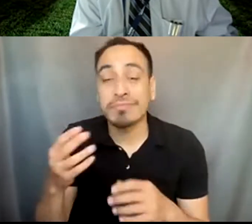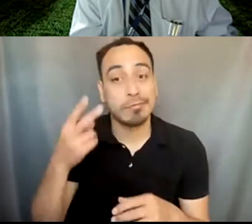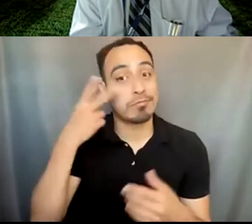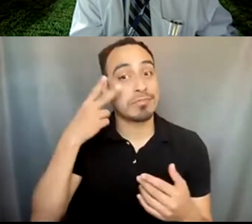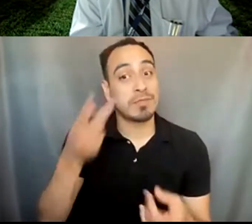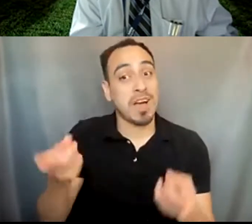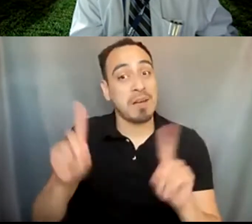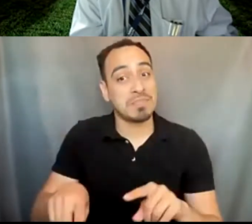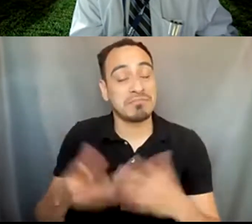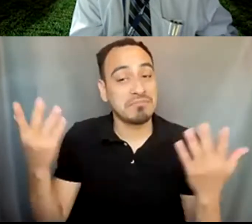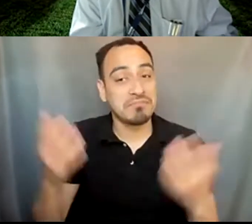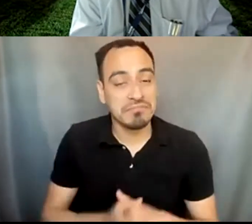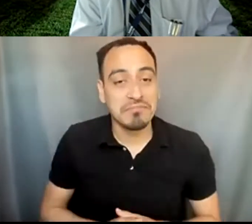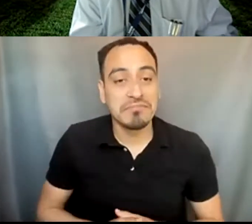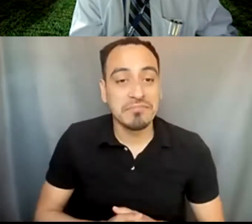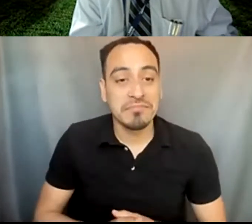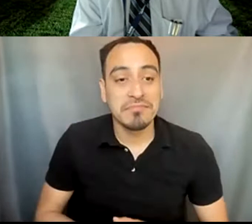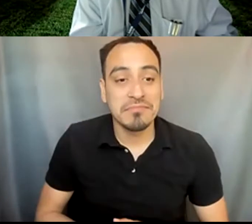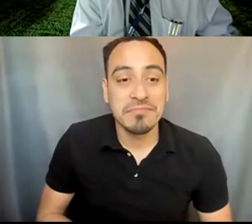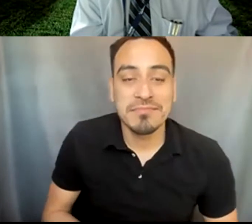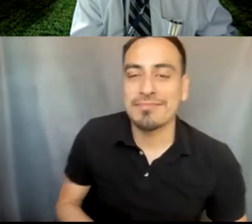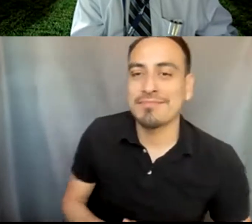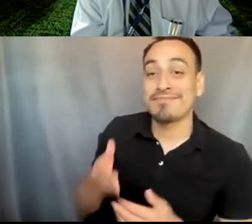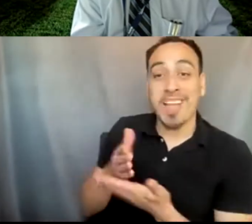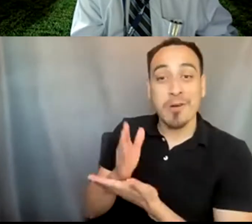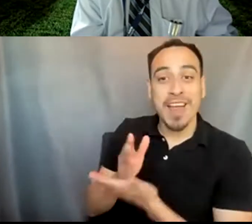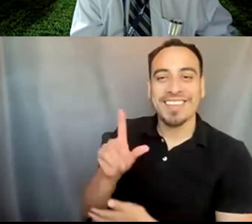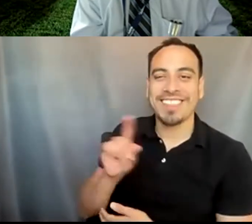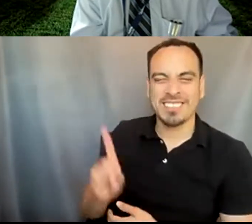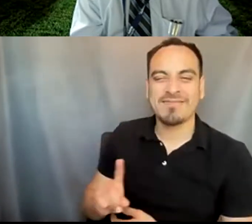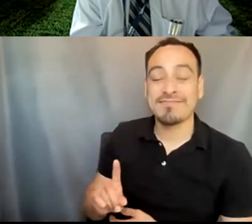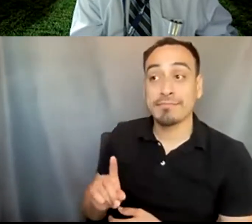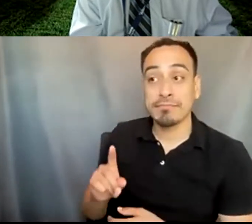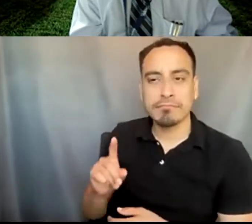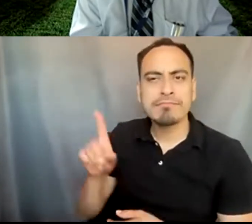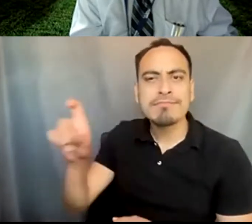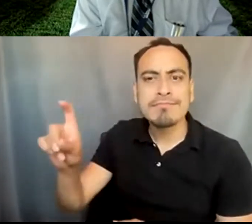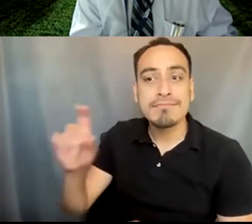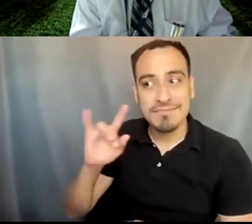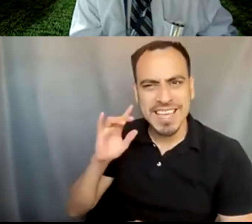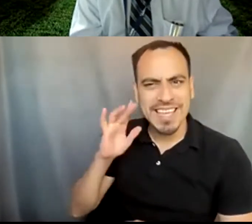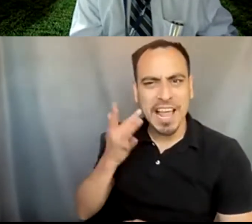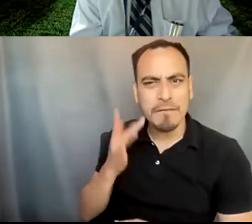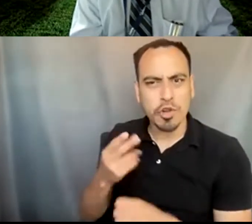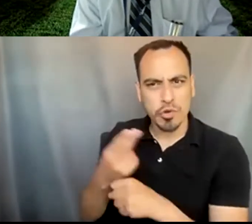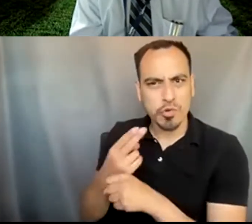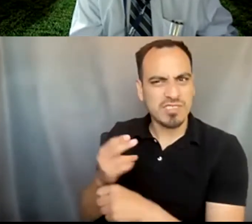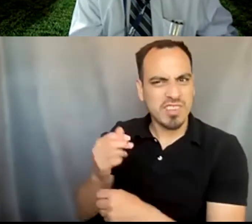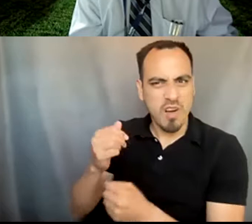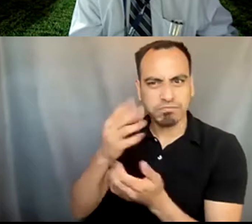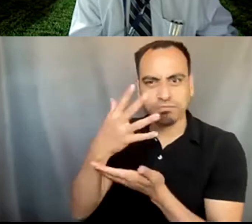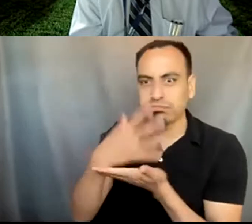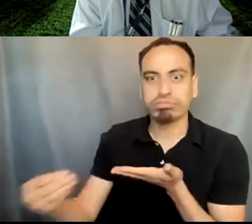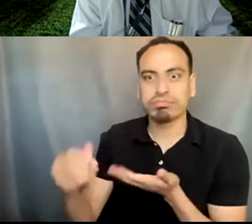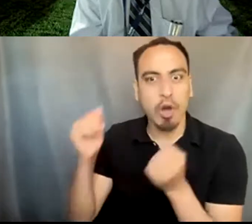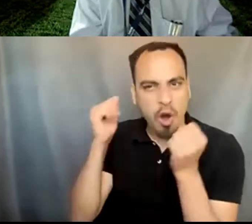All right. And is California using all of its vaccines? And is Sacramento, and the